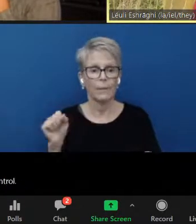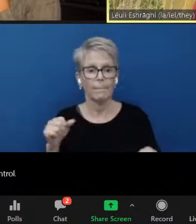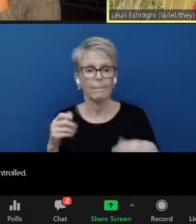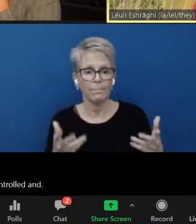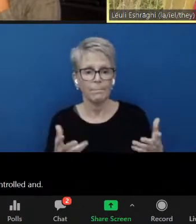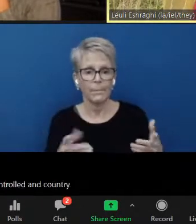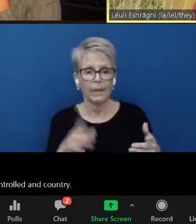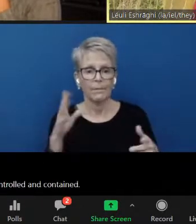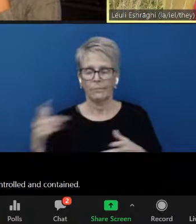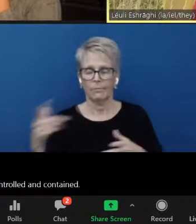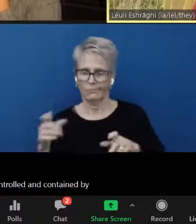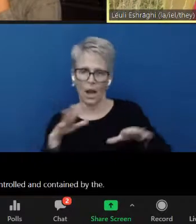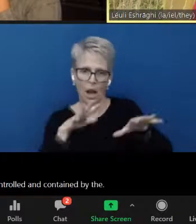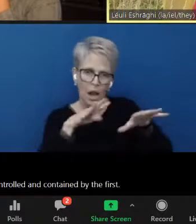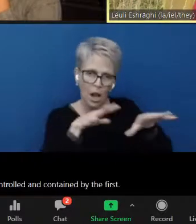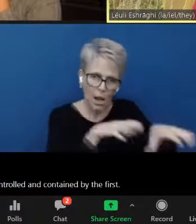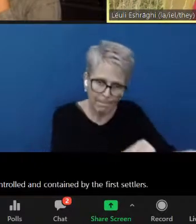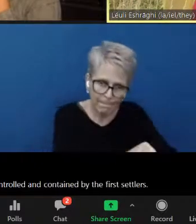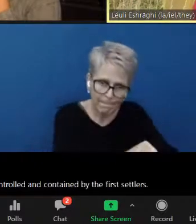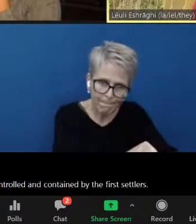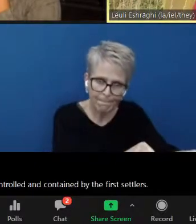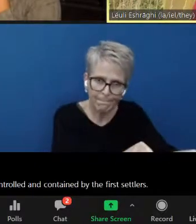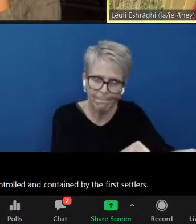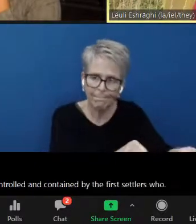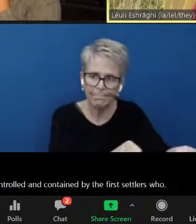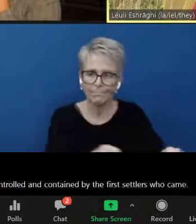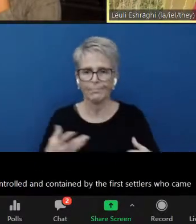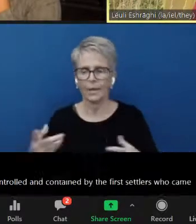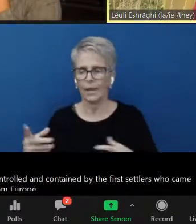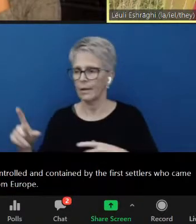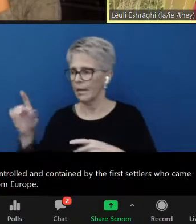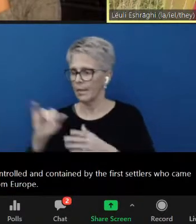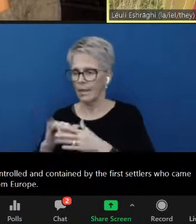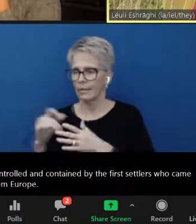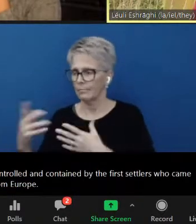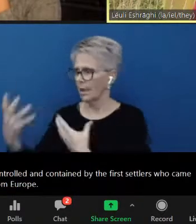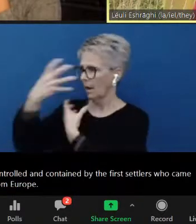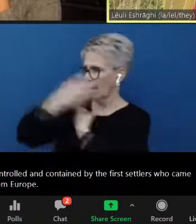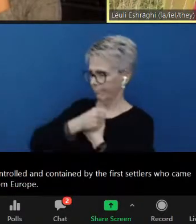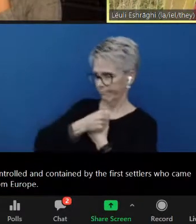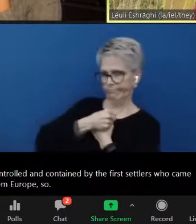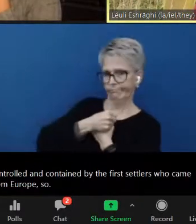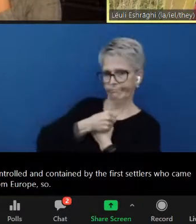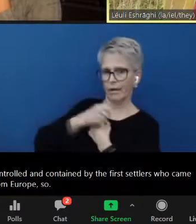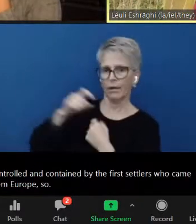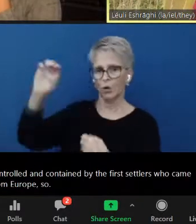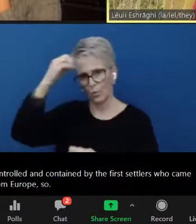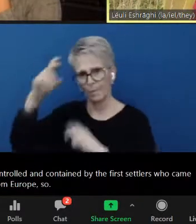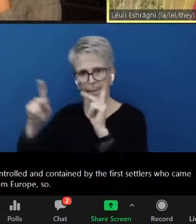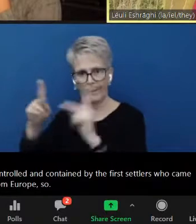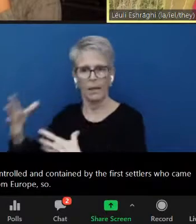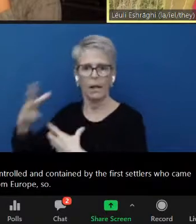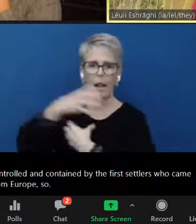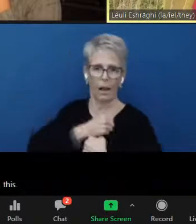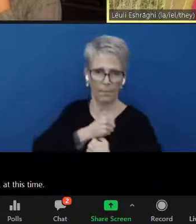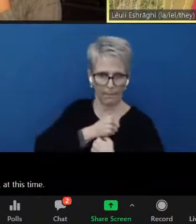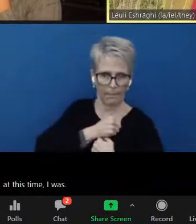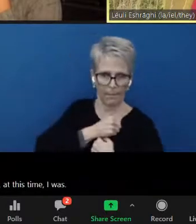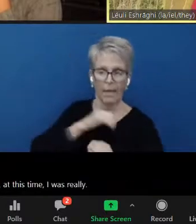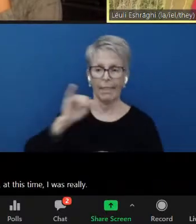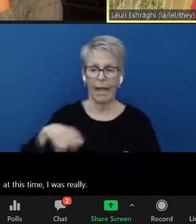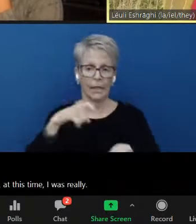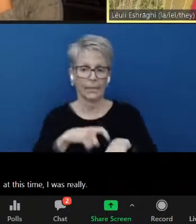controlled and contained by the first settlers who came from Europe. So at this time, I was